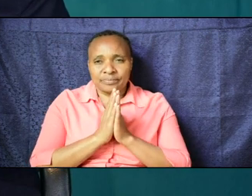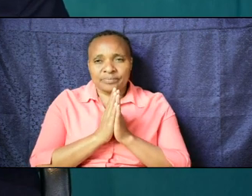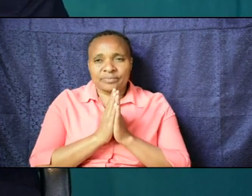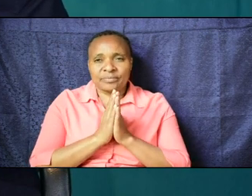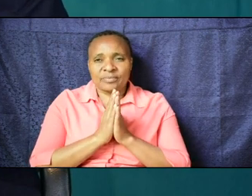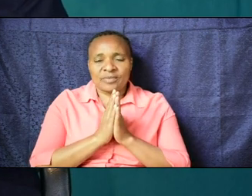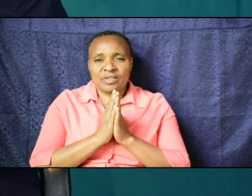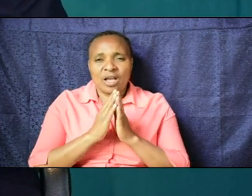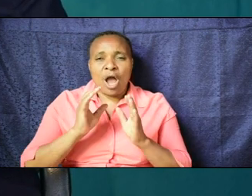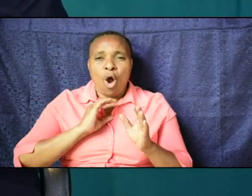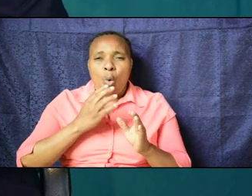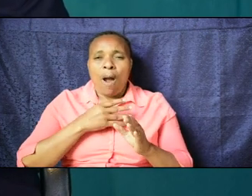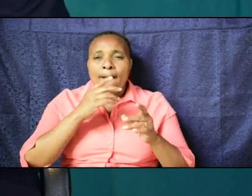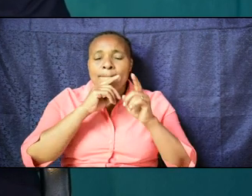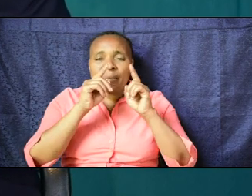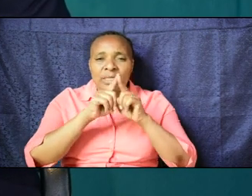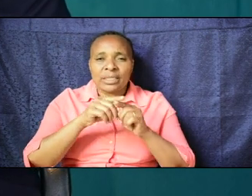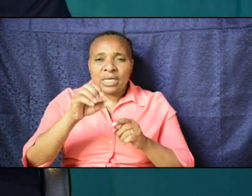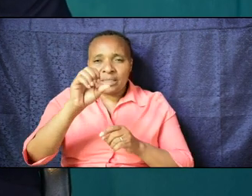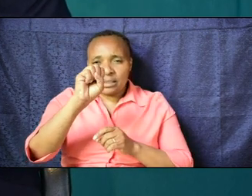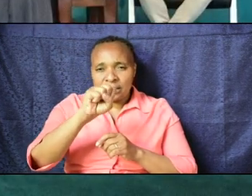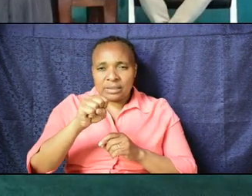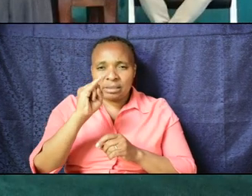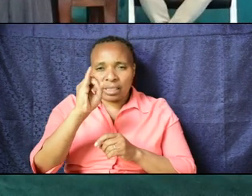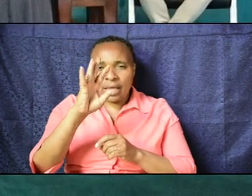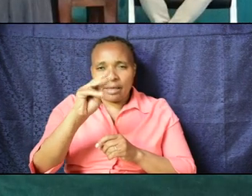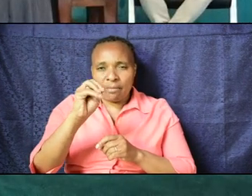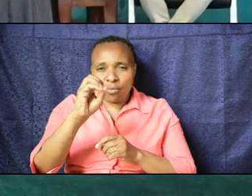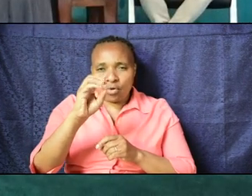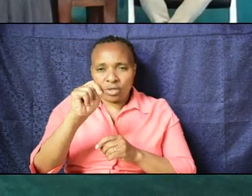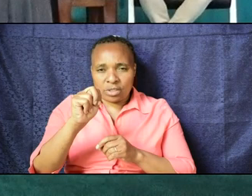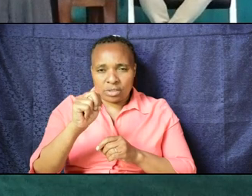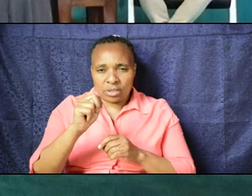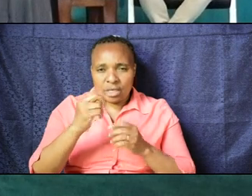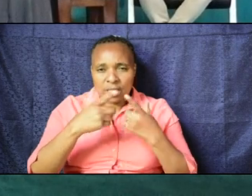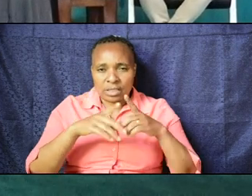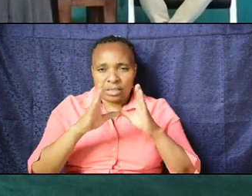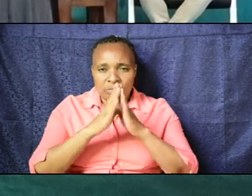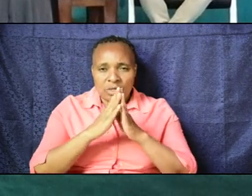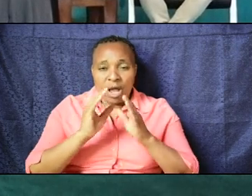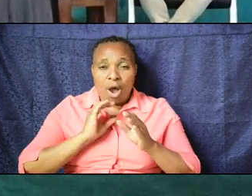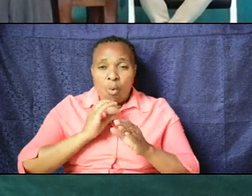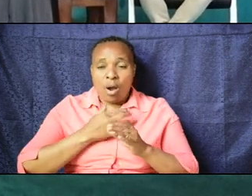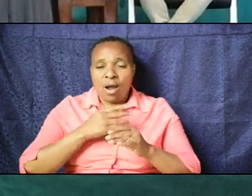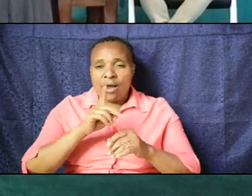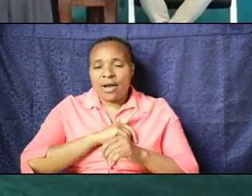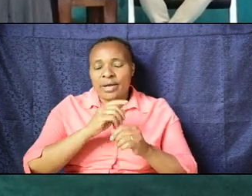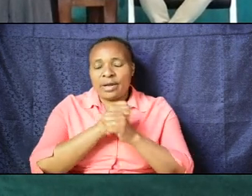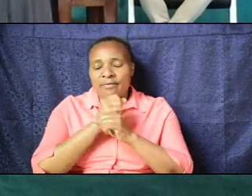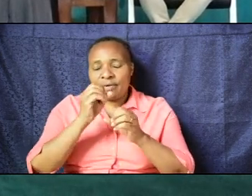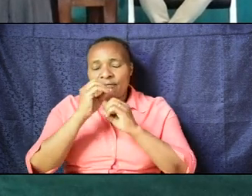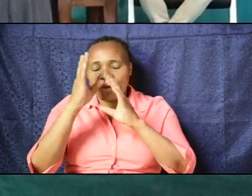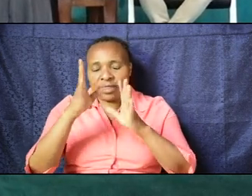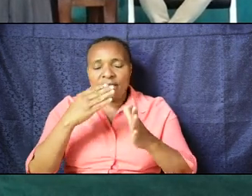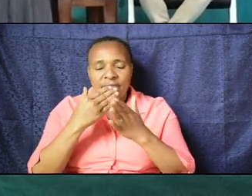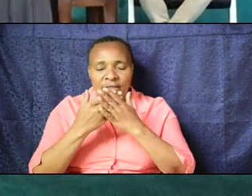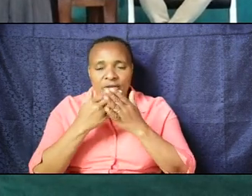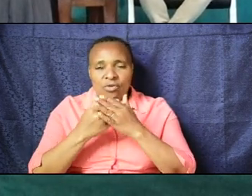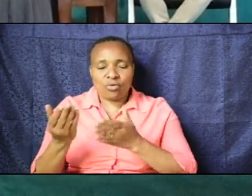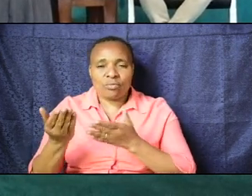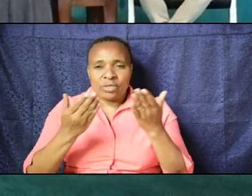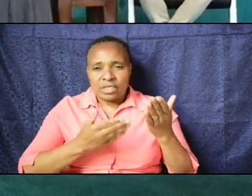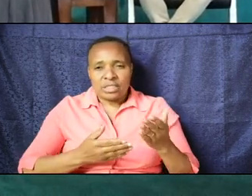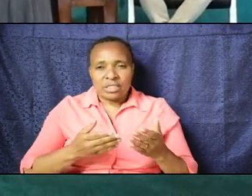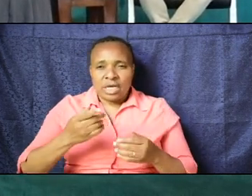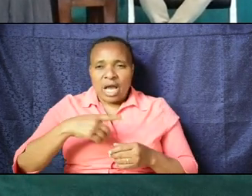by our brother Salman. Let's pray. Our kind and loving Father, thank you for being with us this